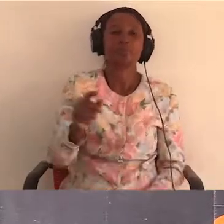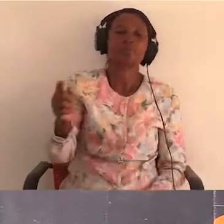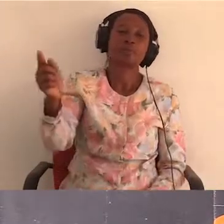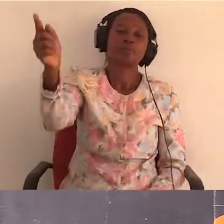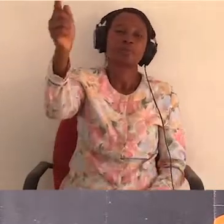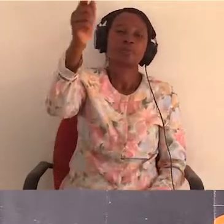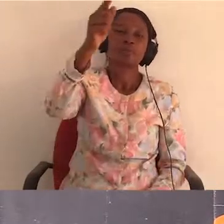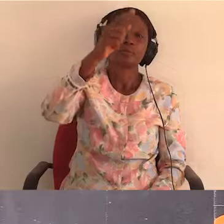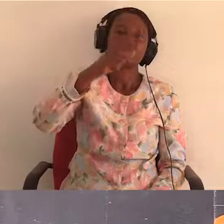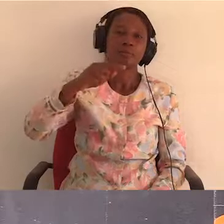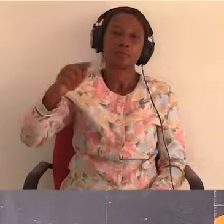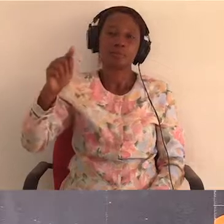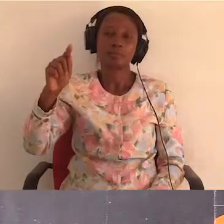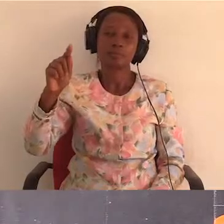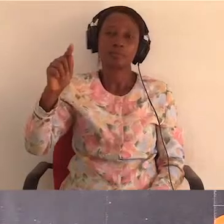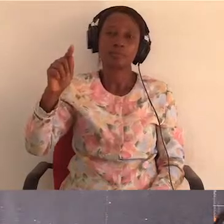Around.